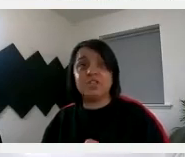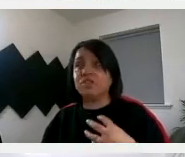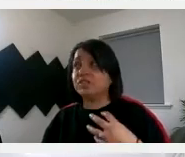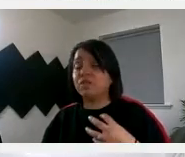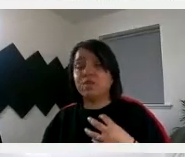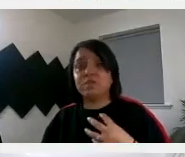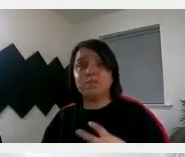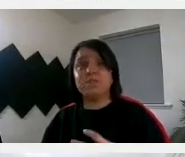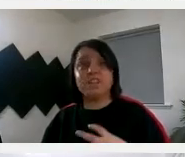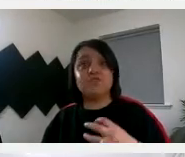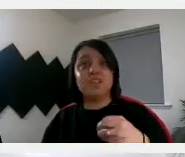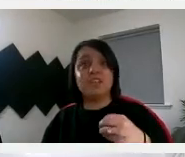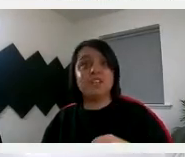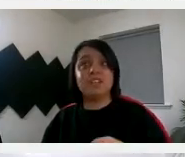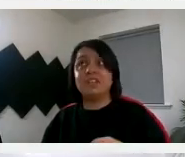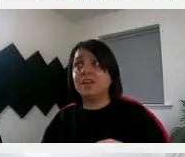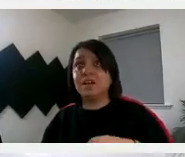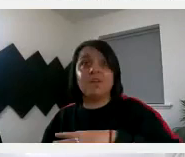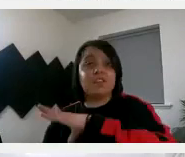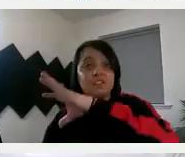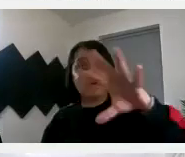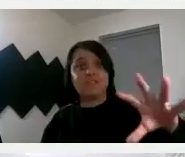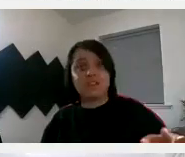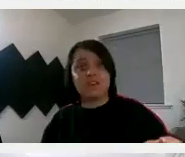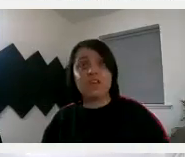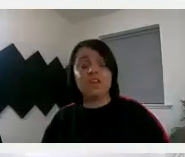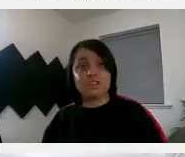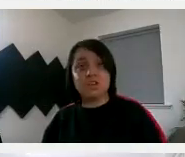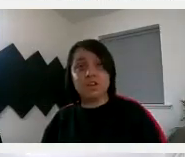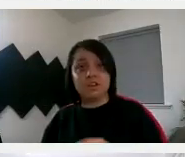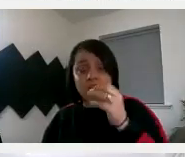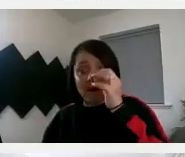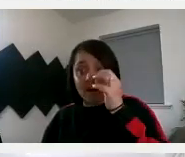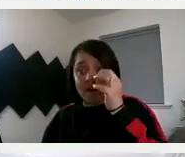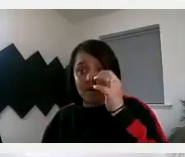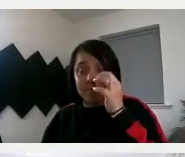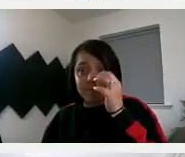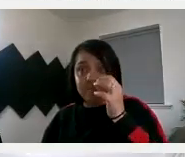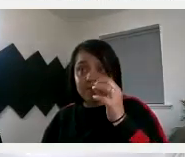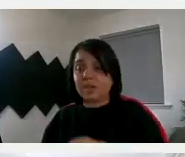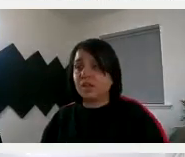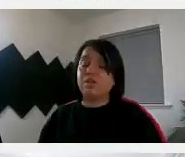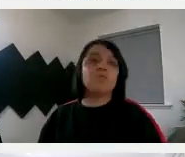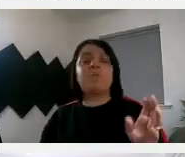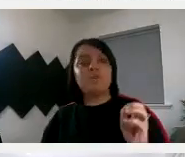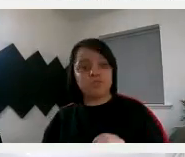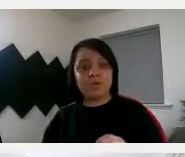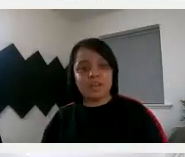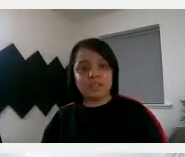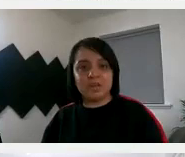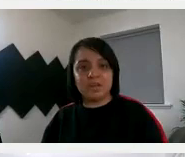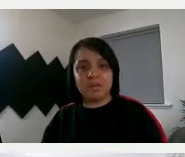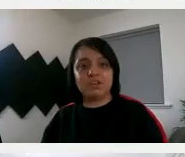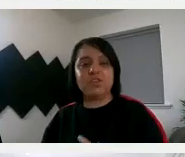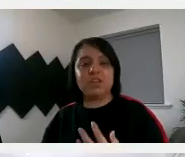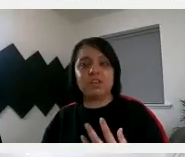It's just something that is really needed around the top ends of Scotland. Like when we go through it next